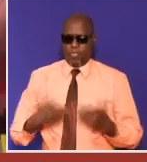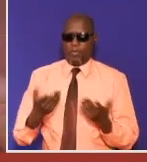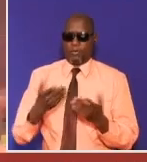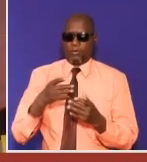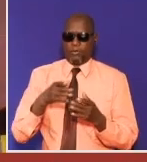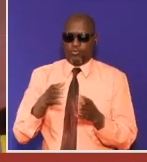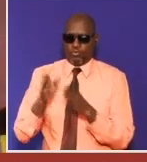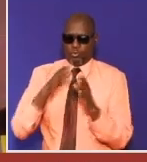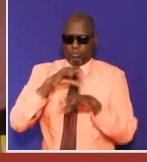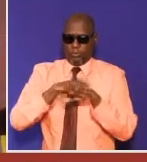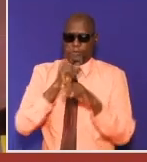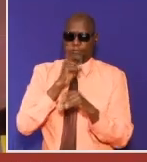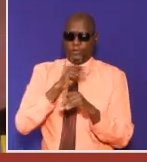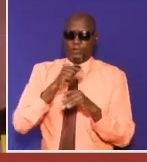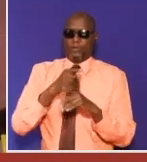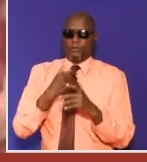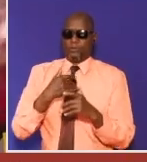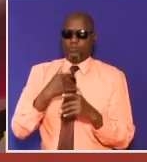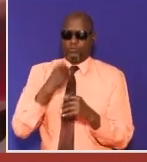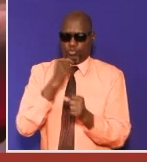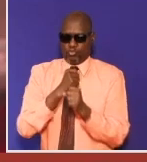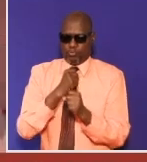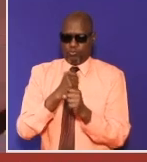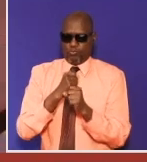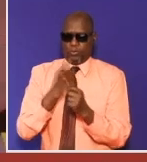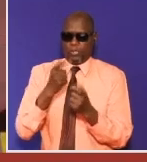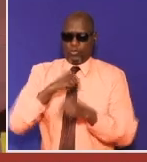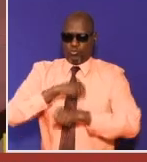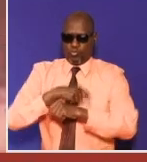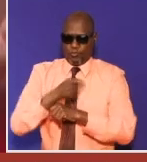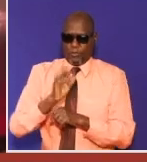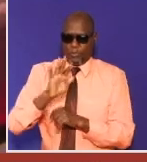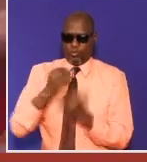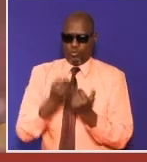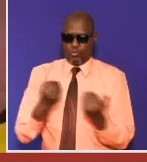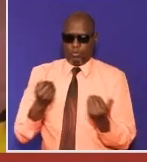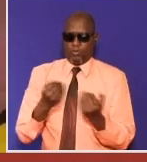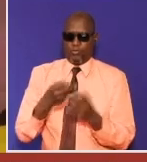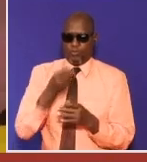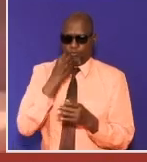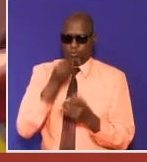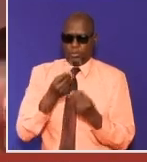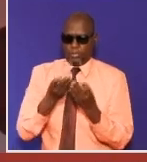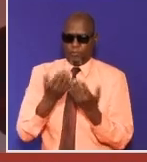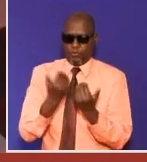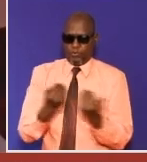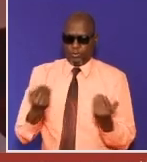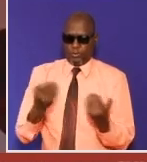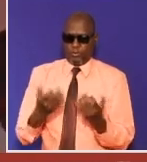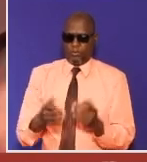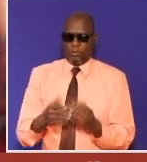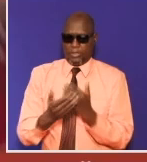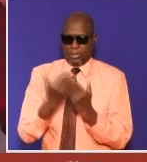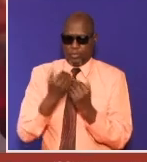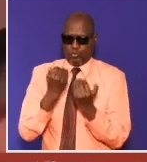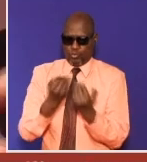nafasi hapa ya kujitafutia, di waweze kusomesha watoto wao, waweze kulea watoto wao, tumeshukuru sana,